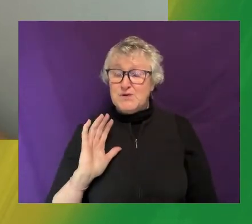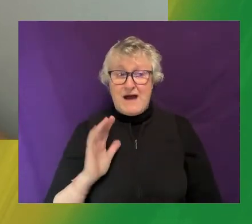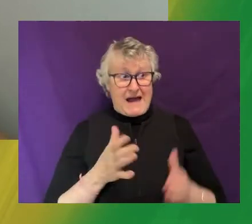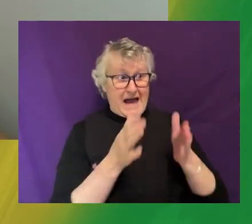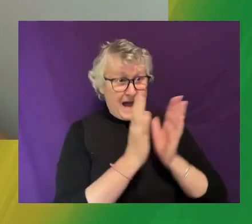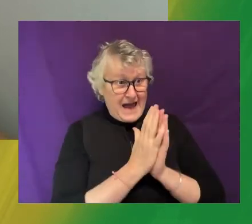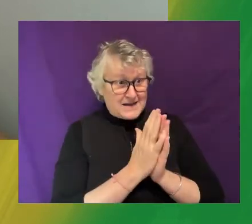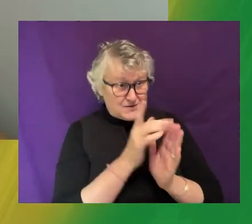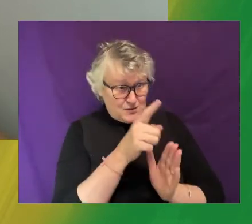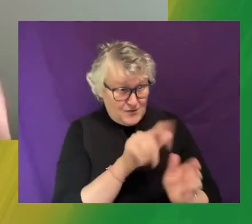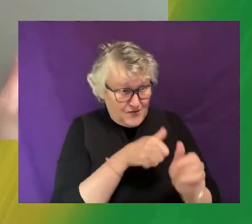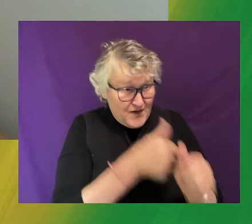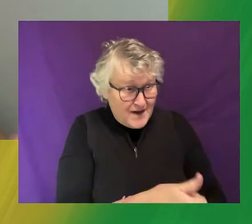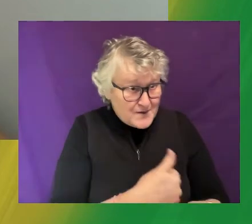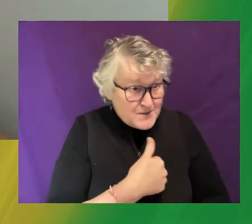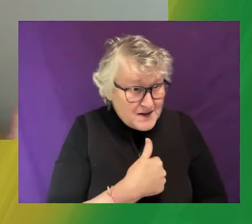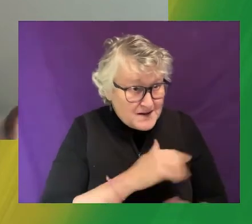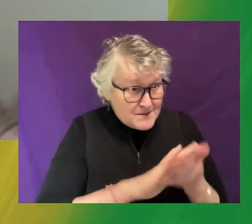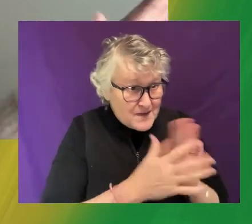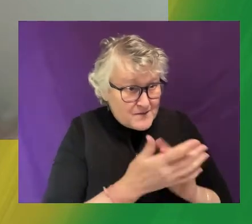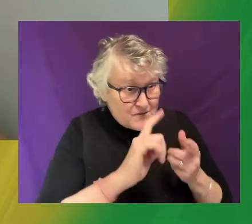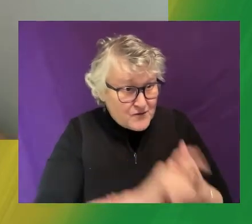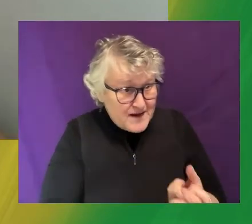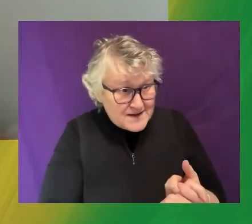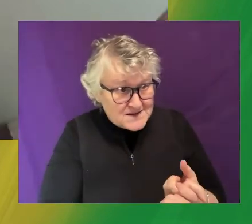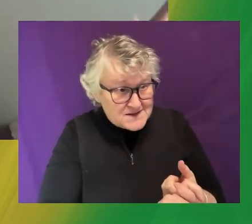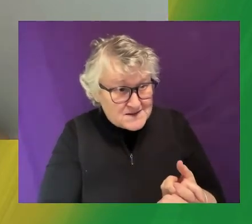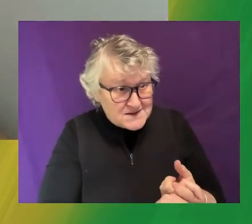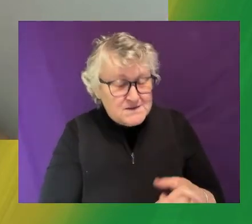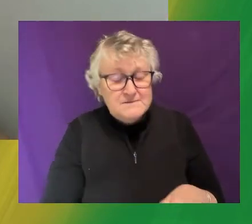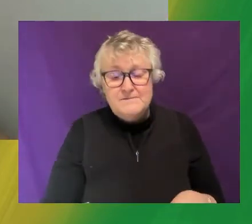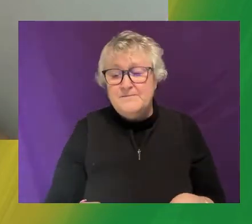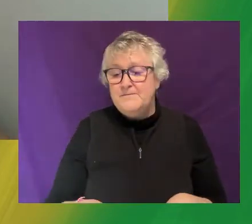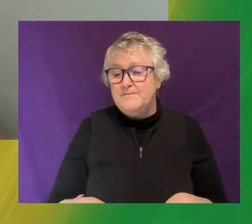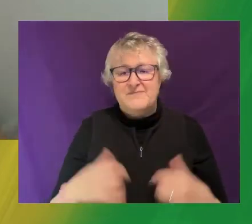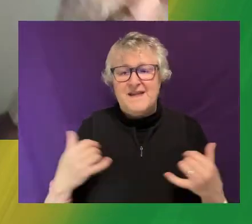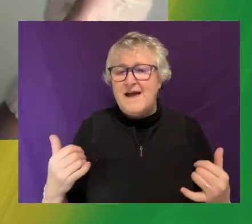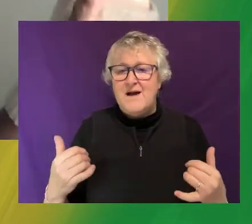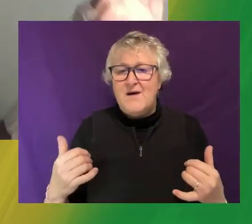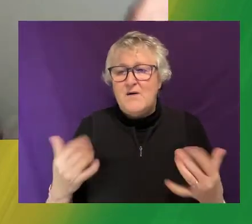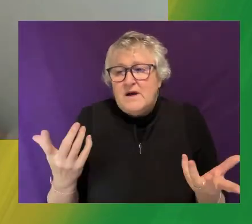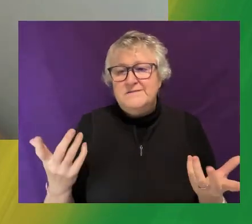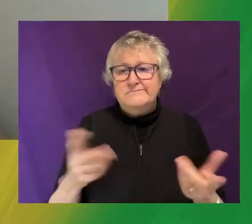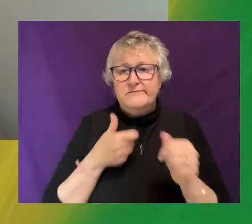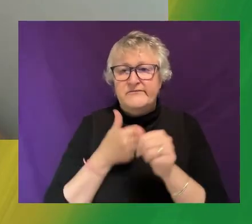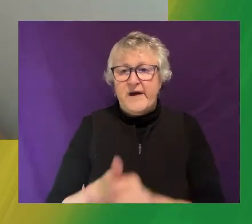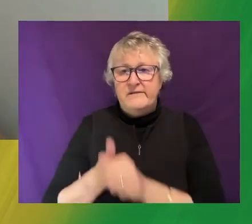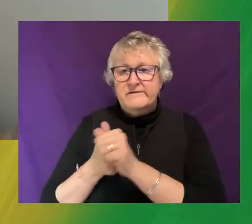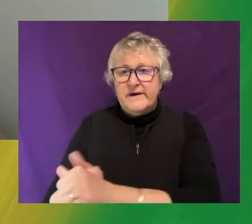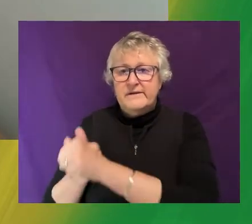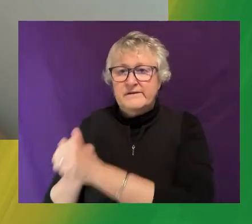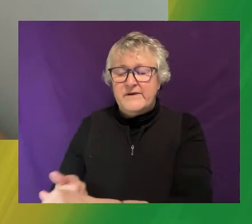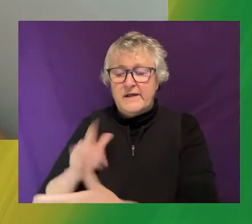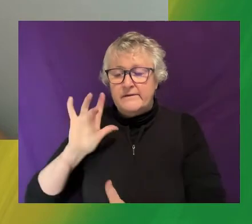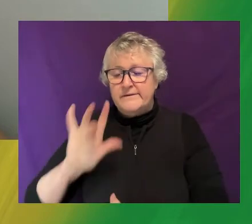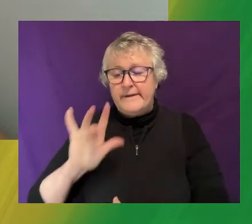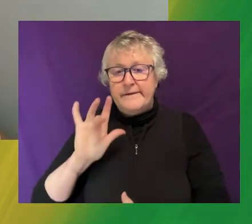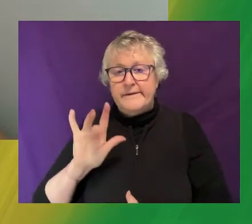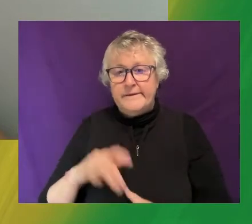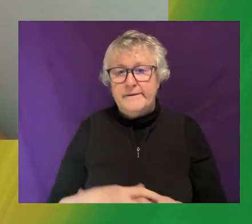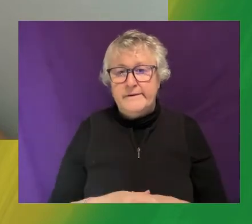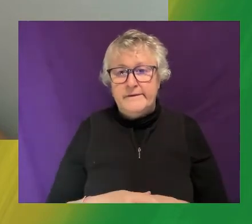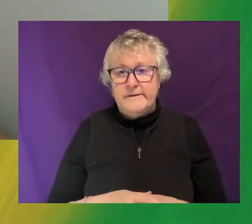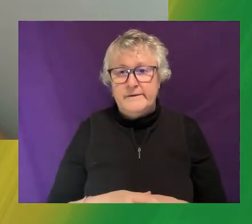alone? I once thought that birds flew solo, each bird on its own, just feathers and bone,